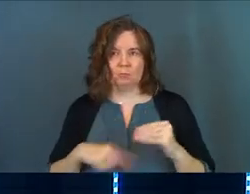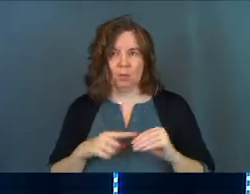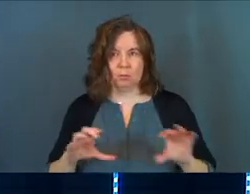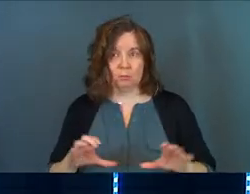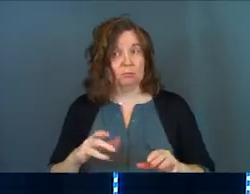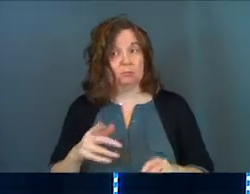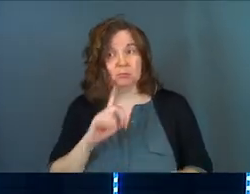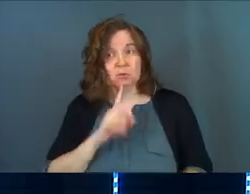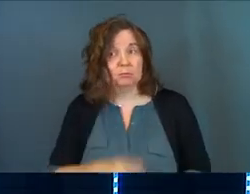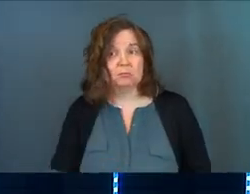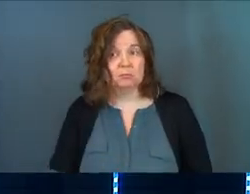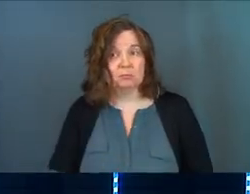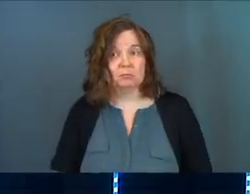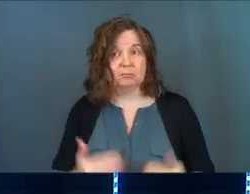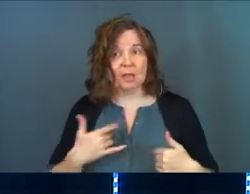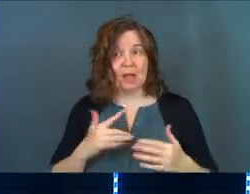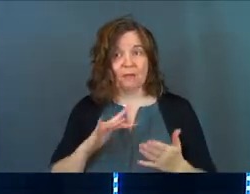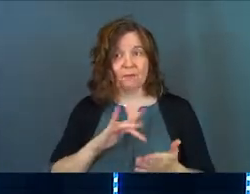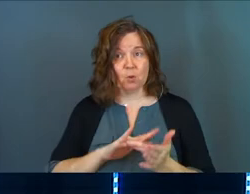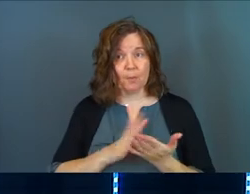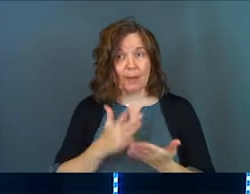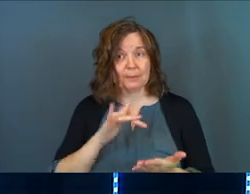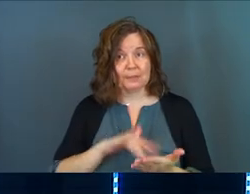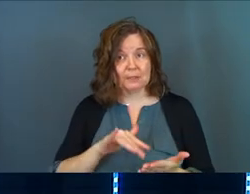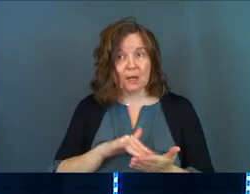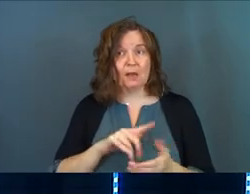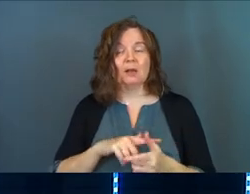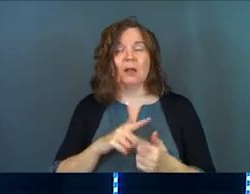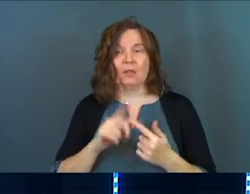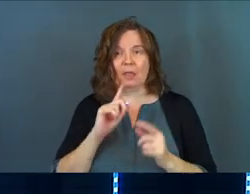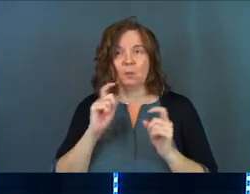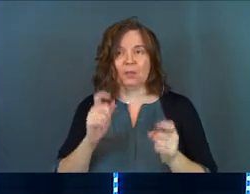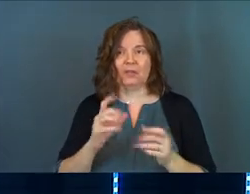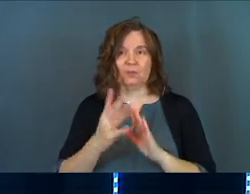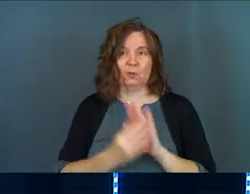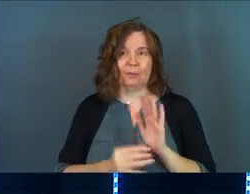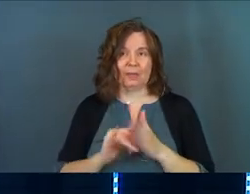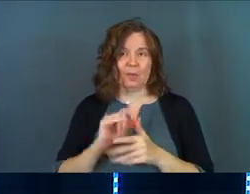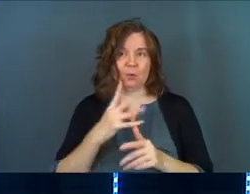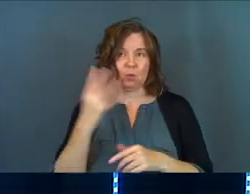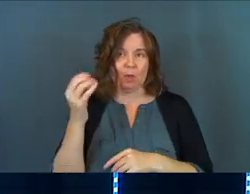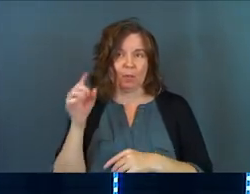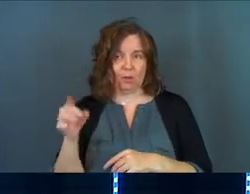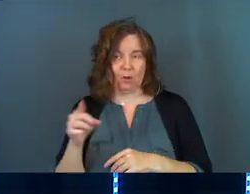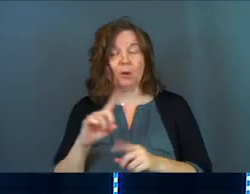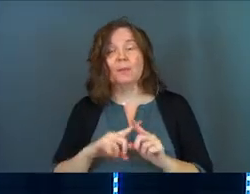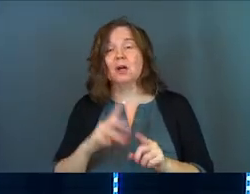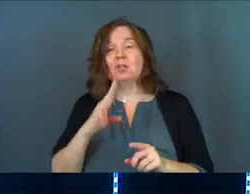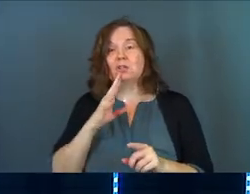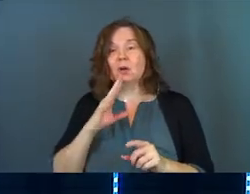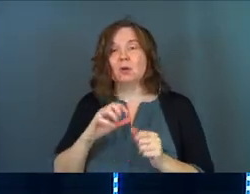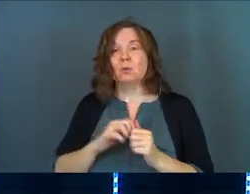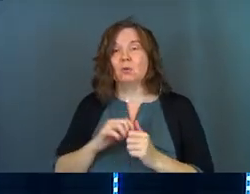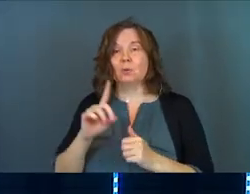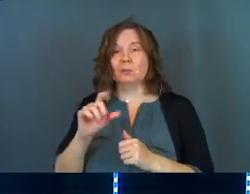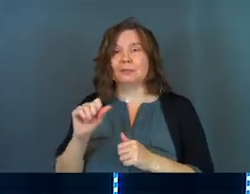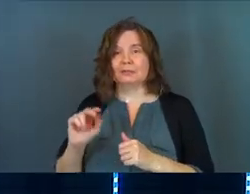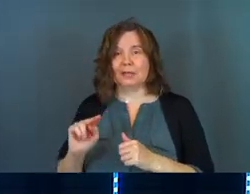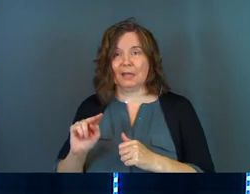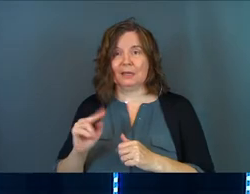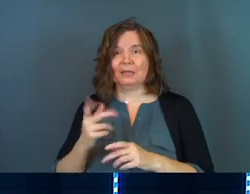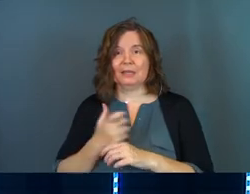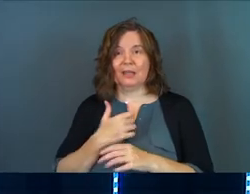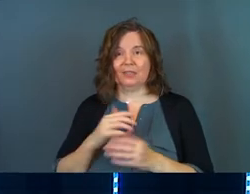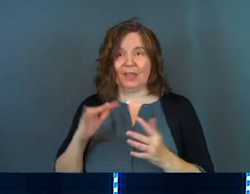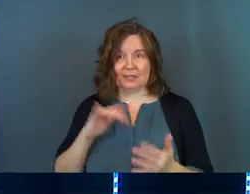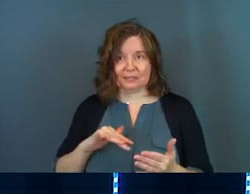about. Sure. Have your Bible study. And they'll give you copies of that when you go out there. But talk to Dan,